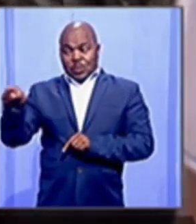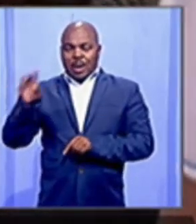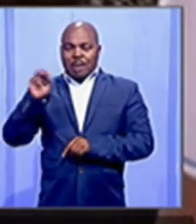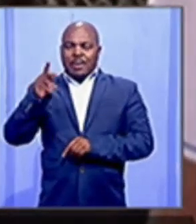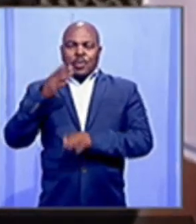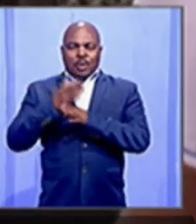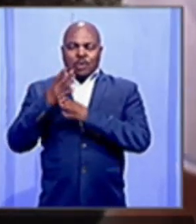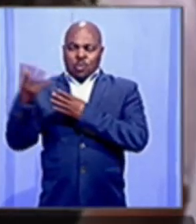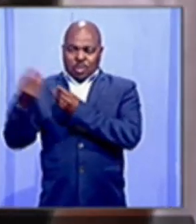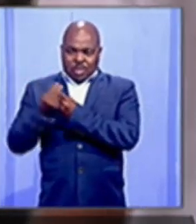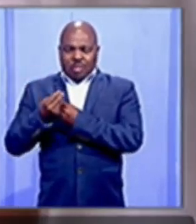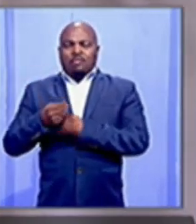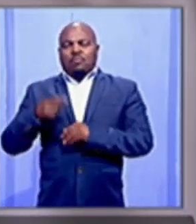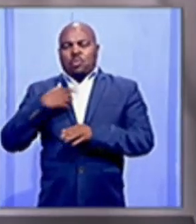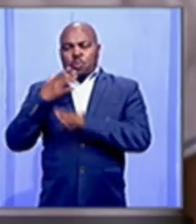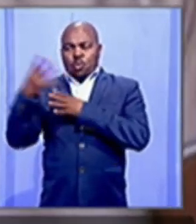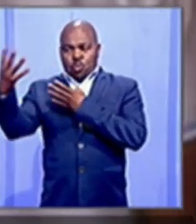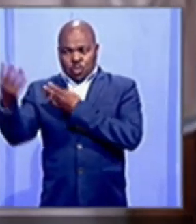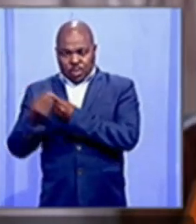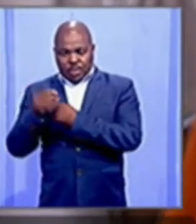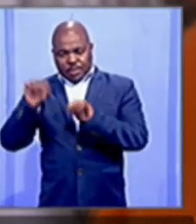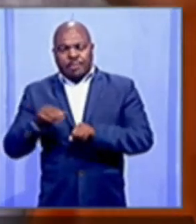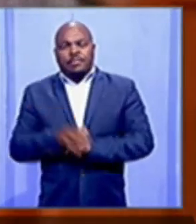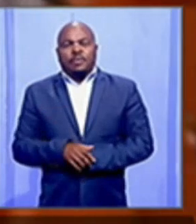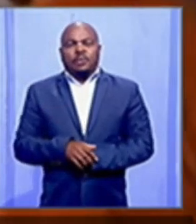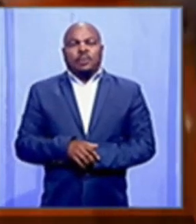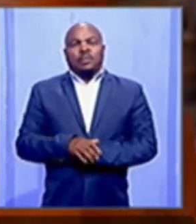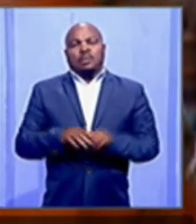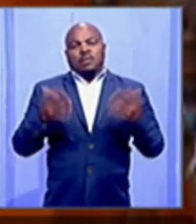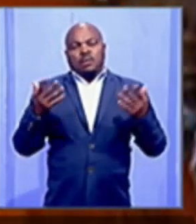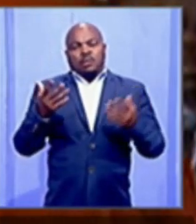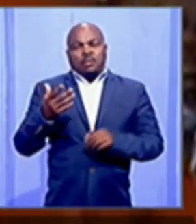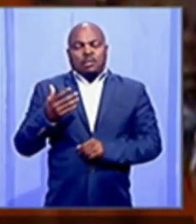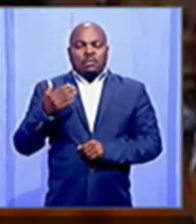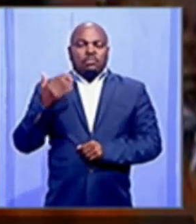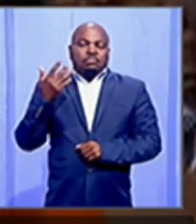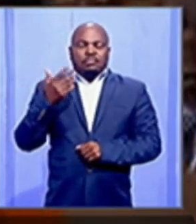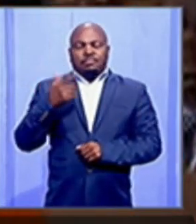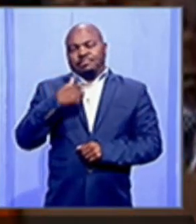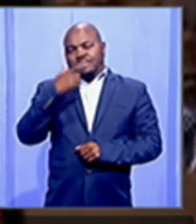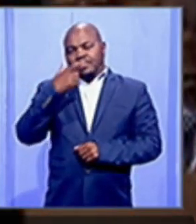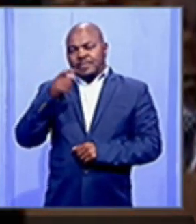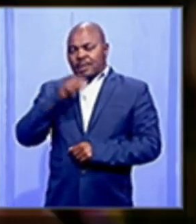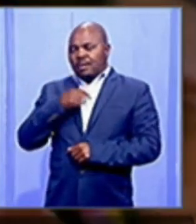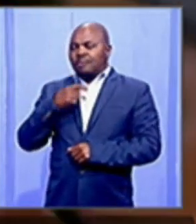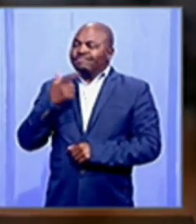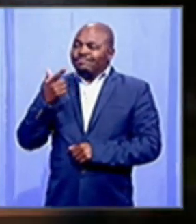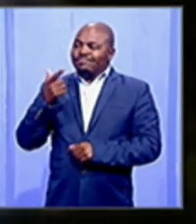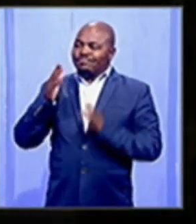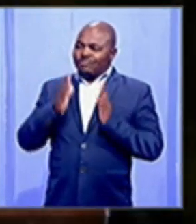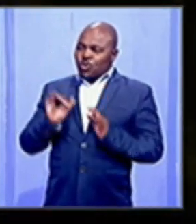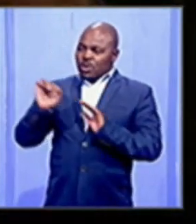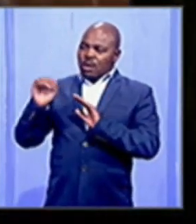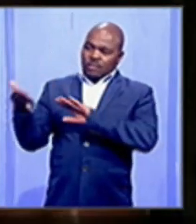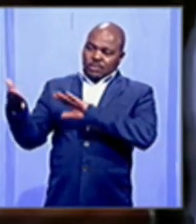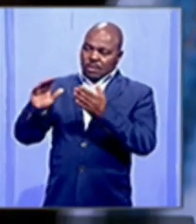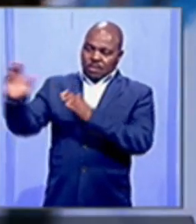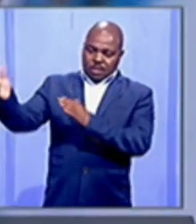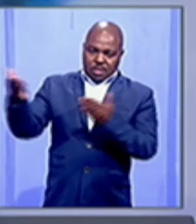So we're doing MK together work with him. So when they said his remains are being brought back here, him,